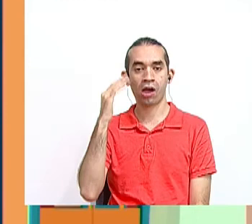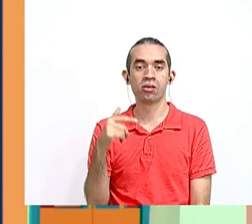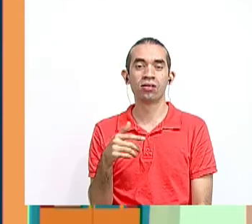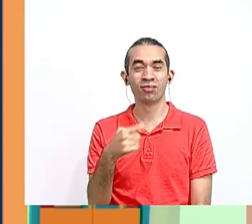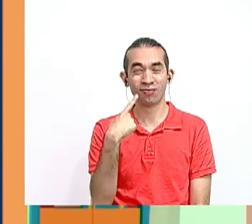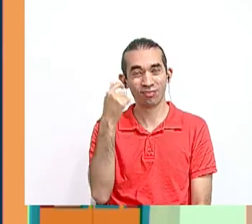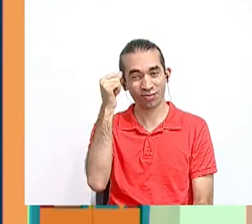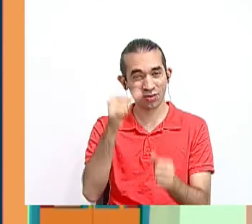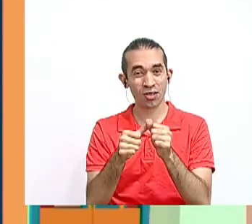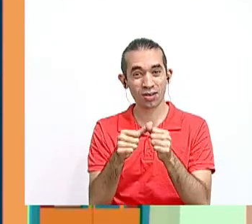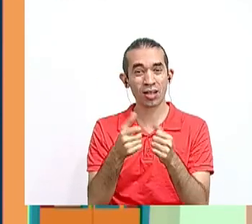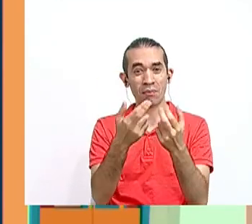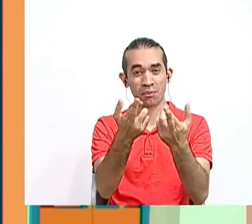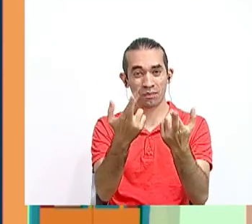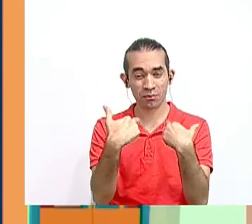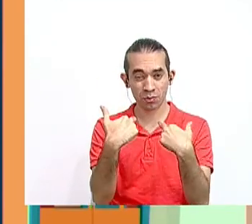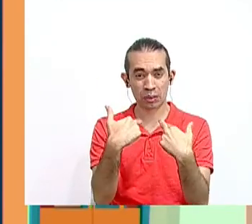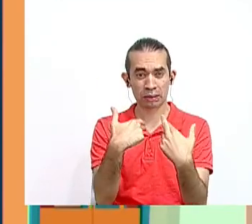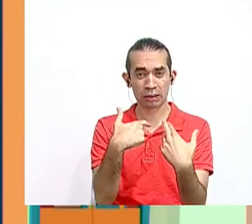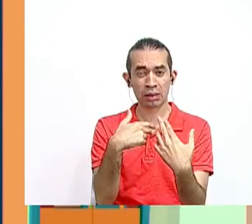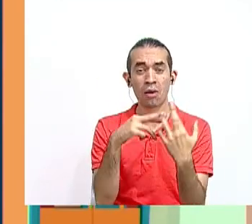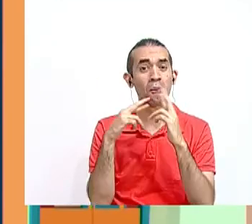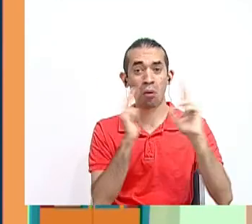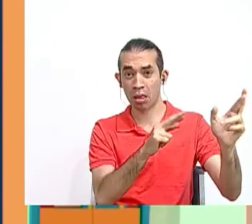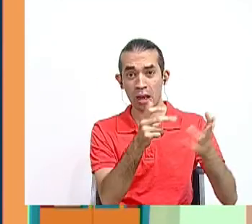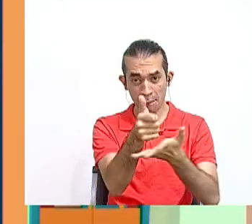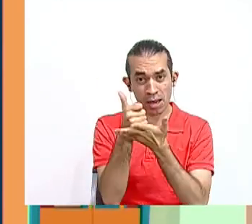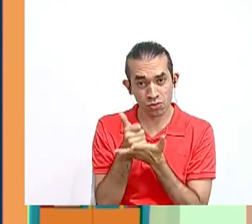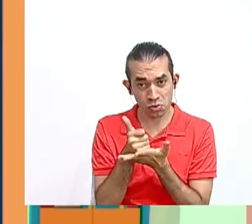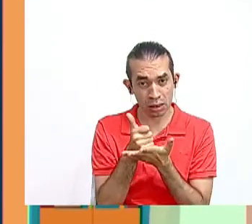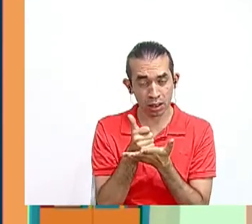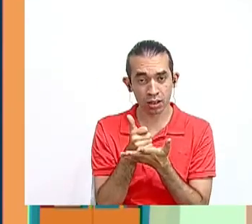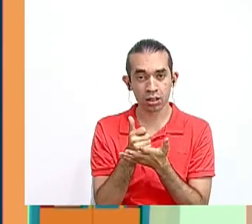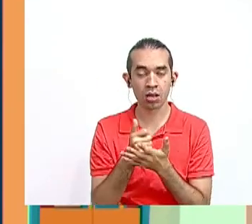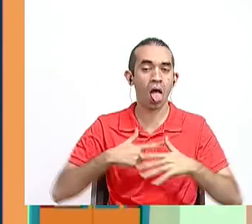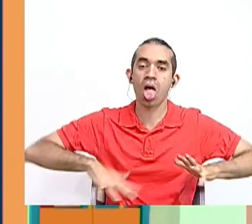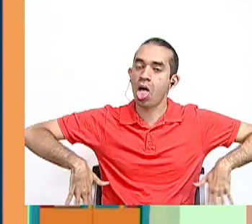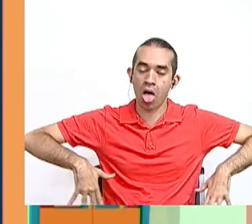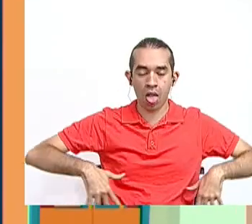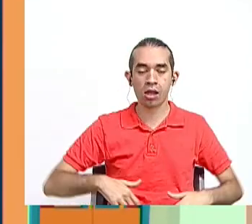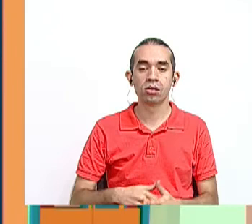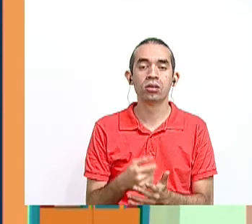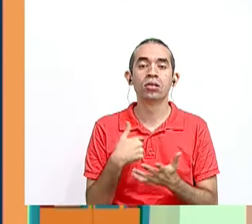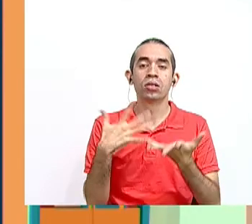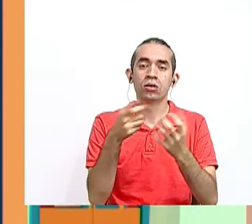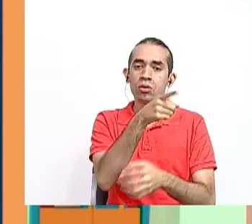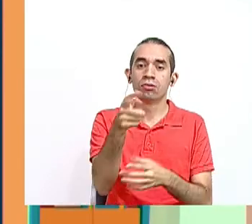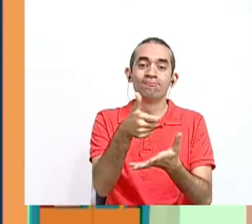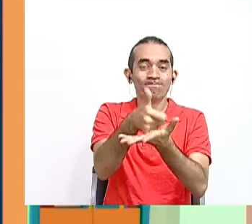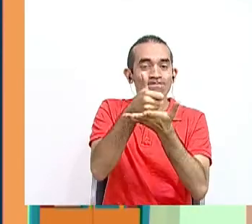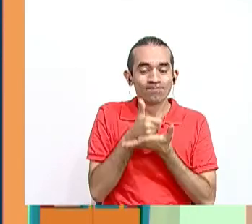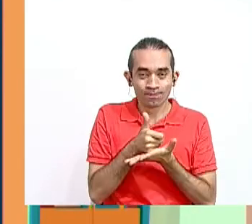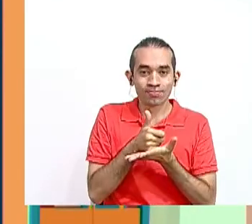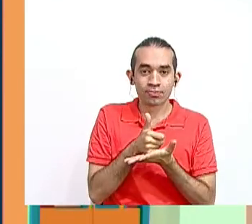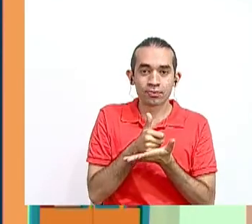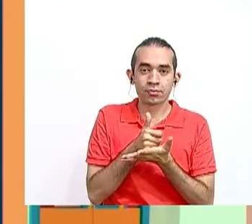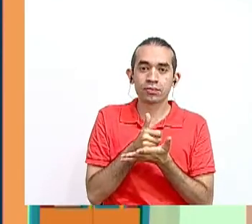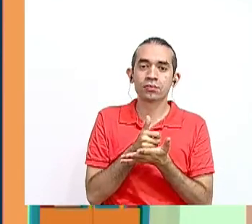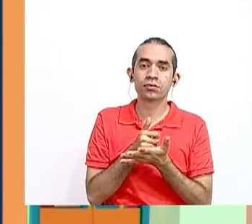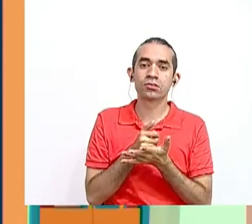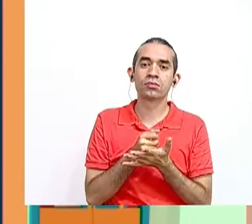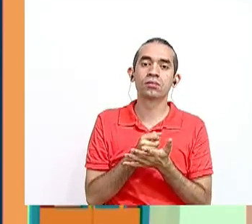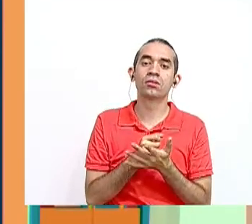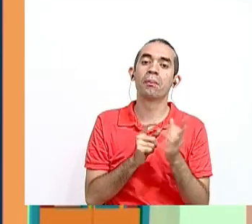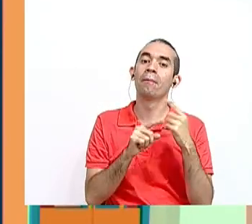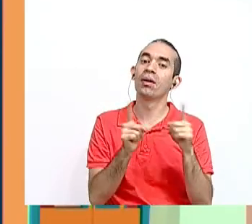me reply to my friend. I haven't replied. So I want you to help me, but we're going to write